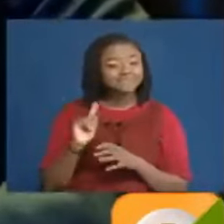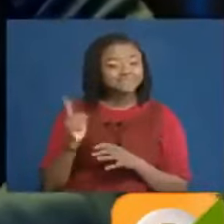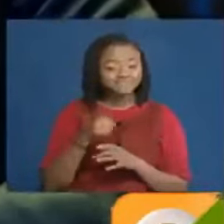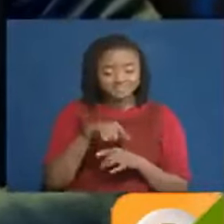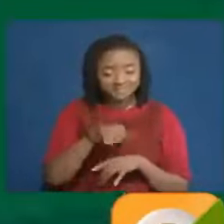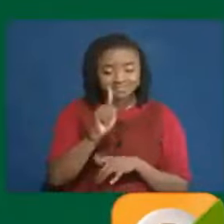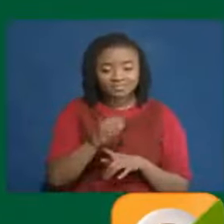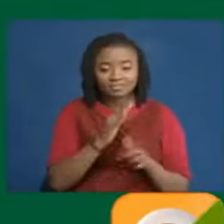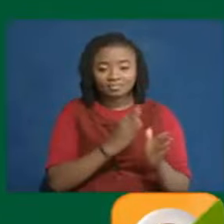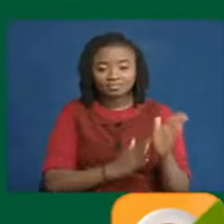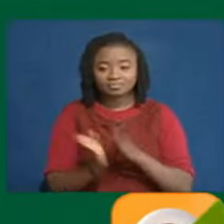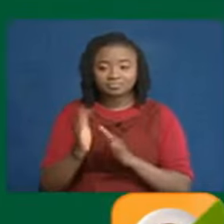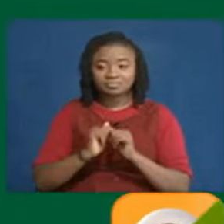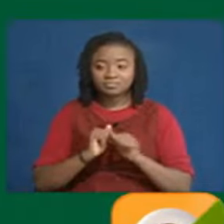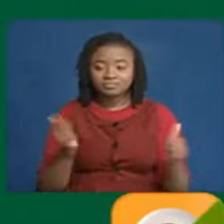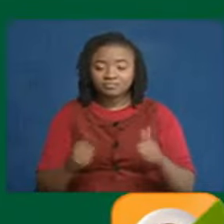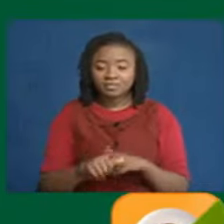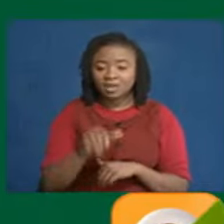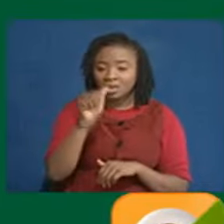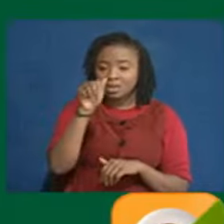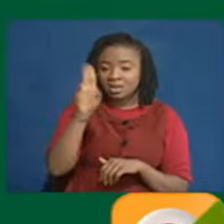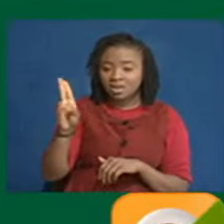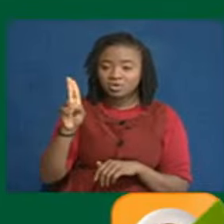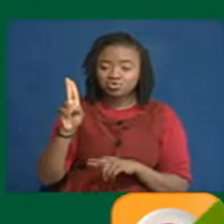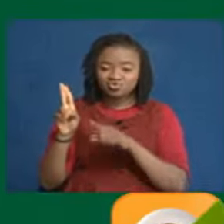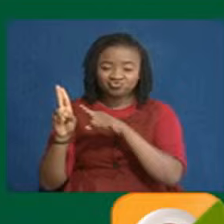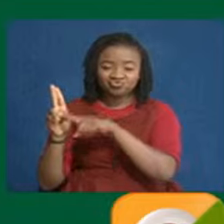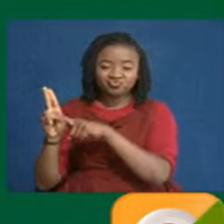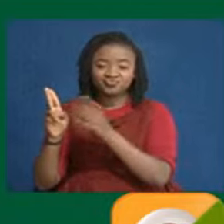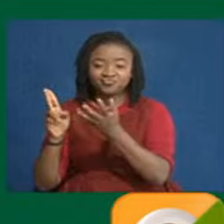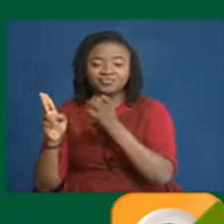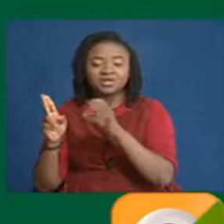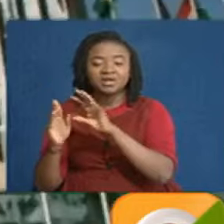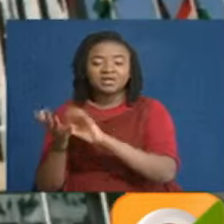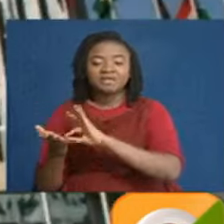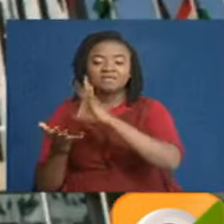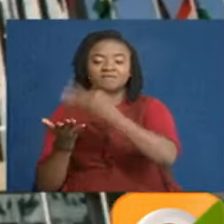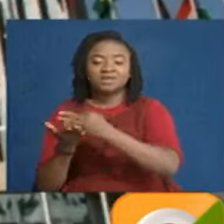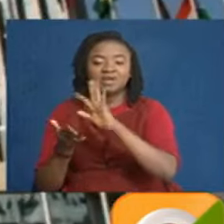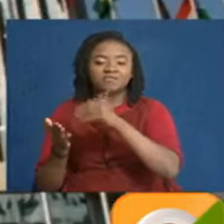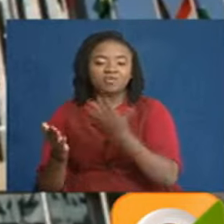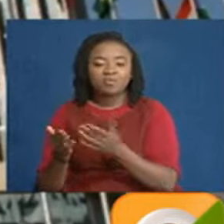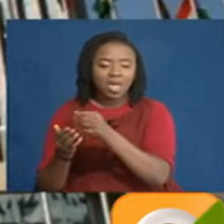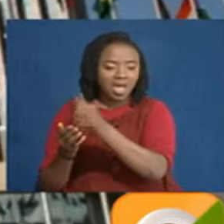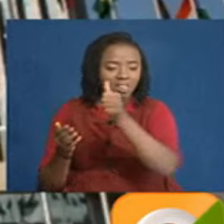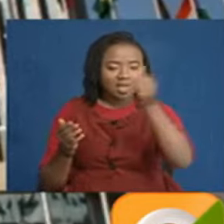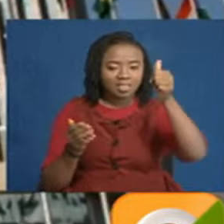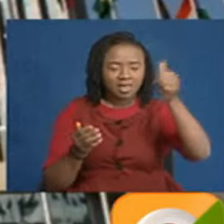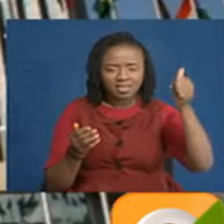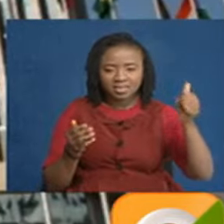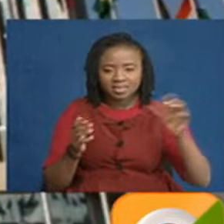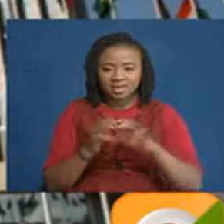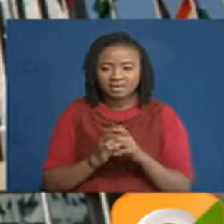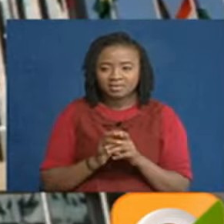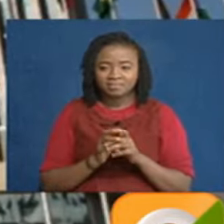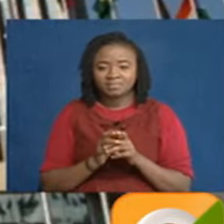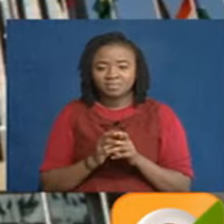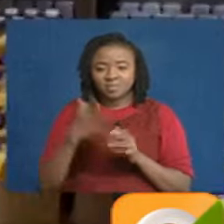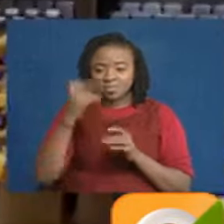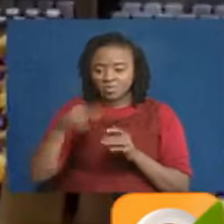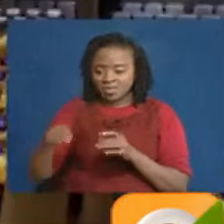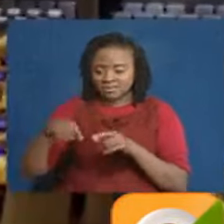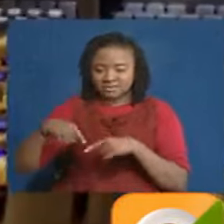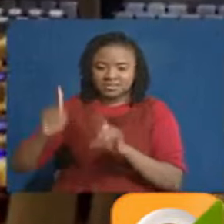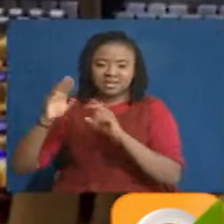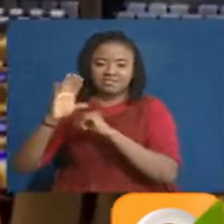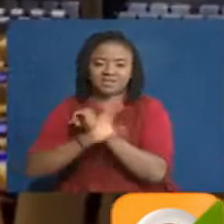in order. The AU relies on external partners for funding as member states fail to meet their obligations.